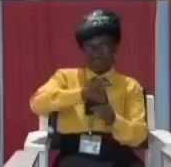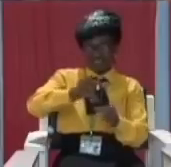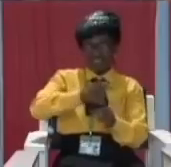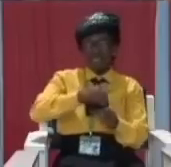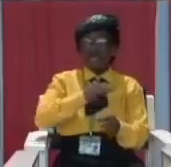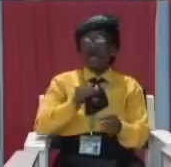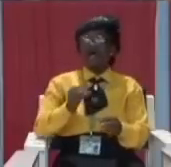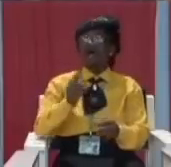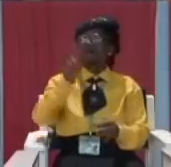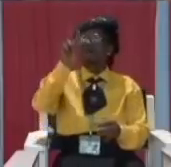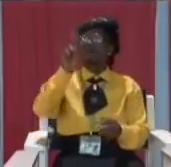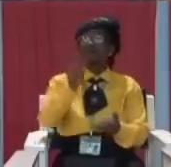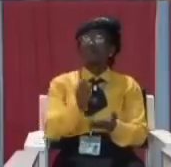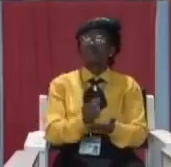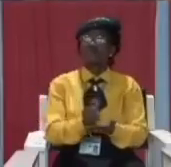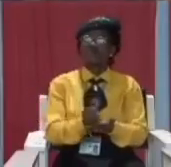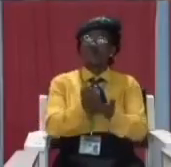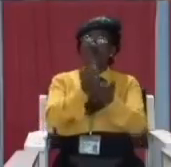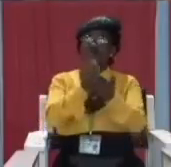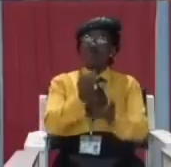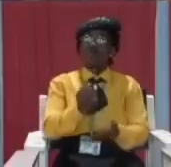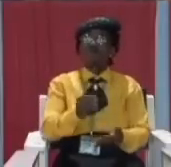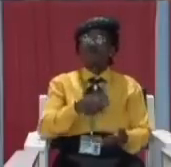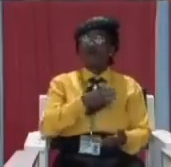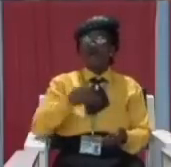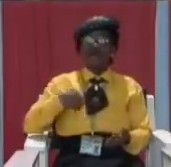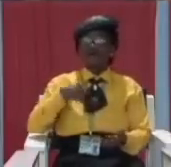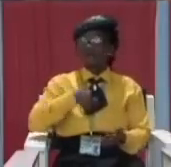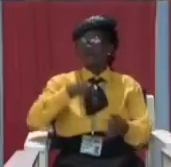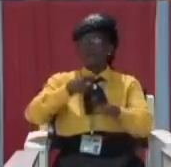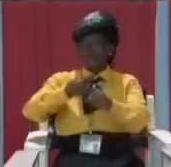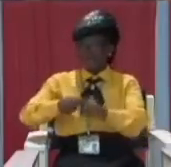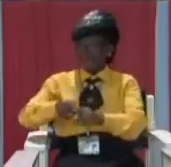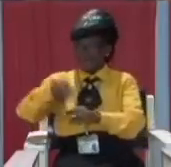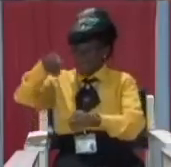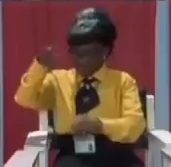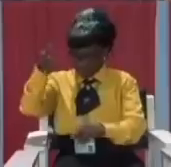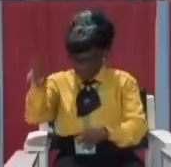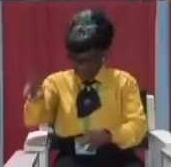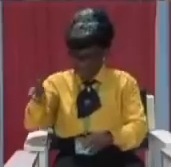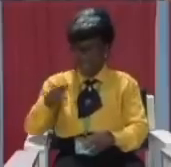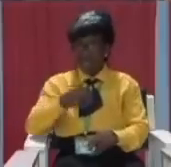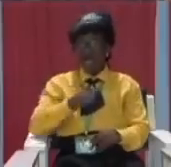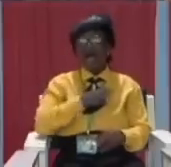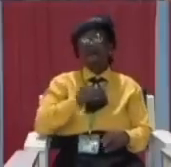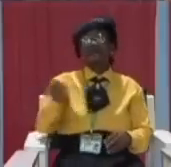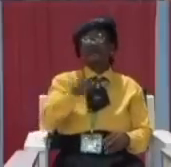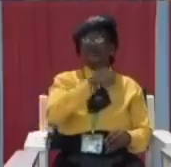So we sat down there, and you know what we are talking about. You have a rough idea.